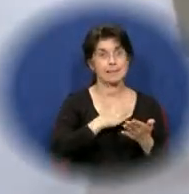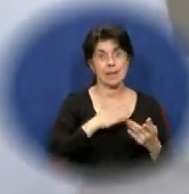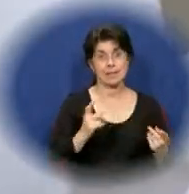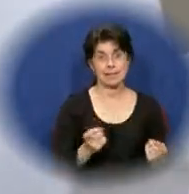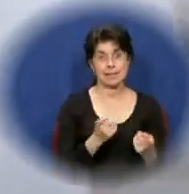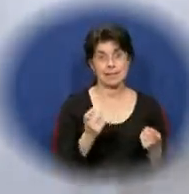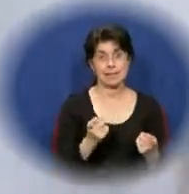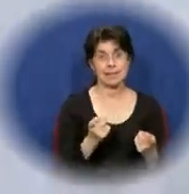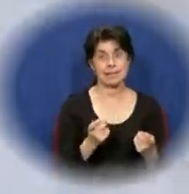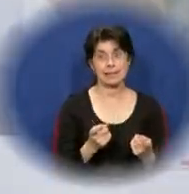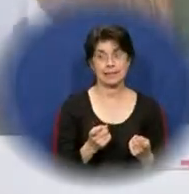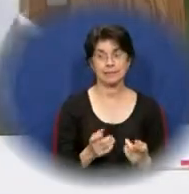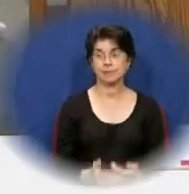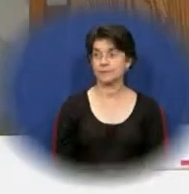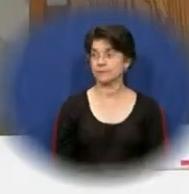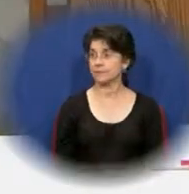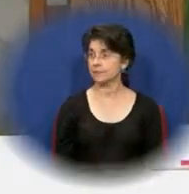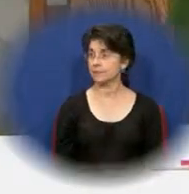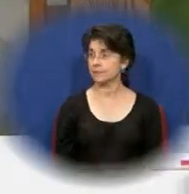Thank you, Jack.